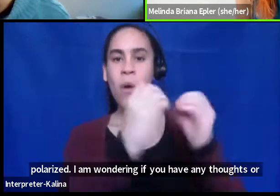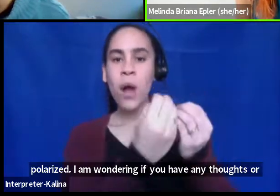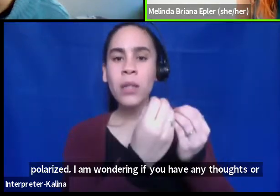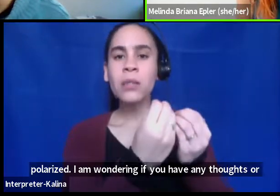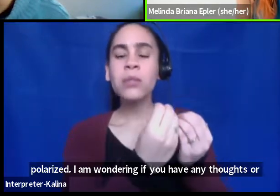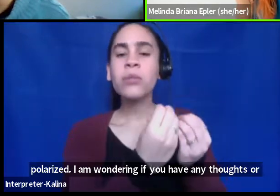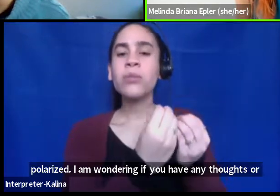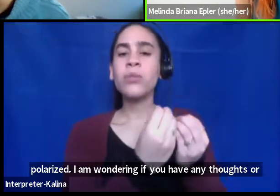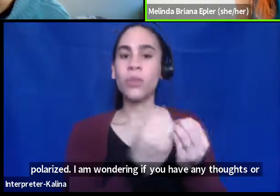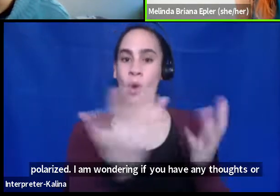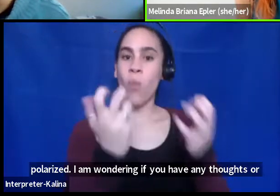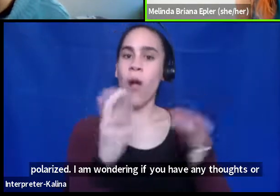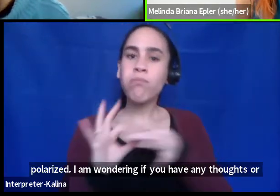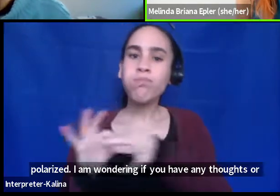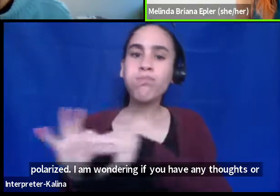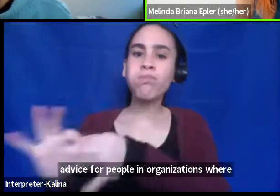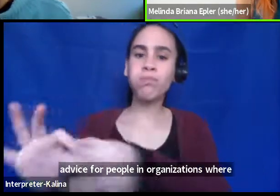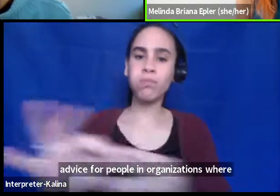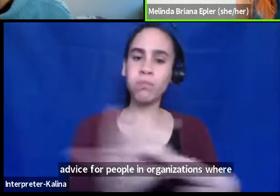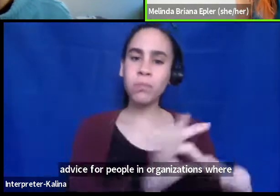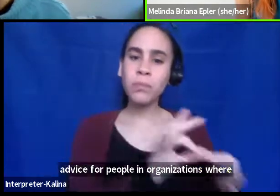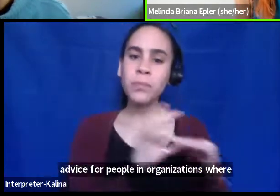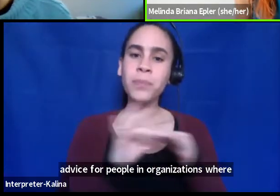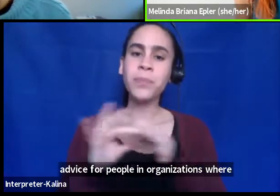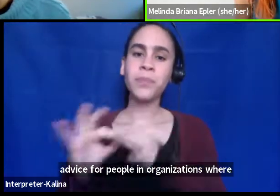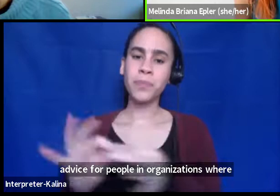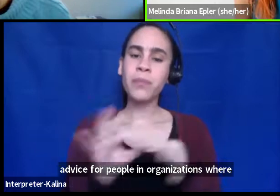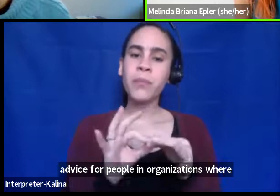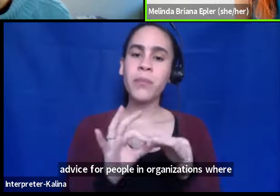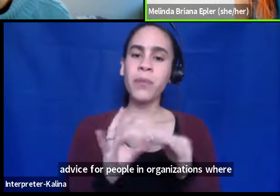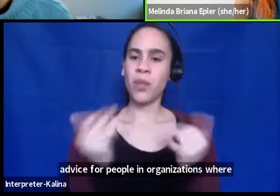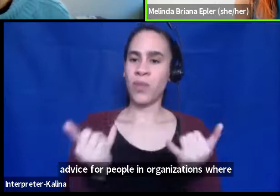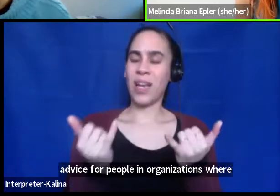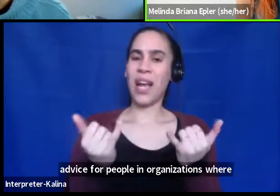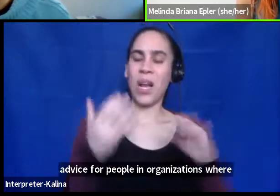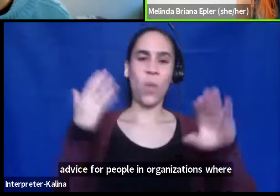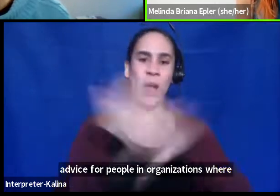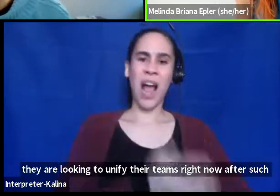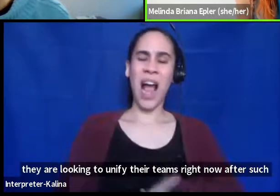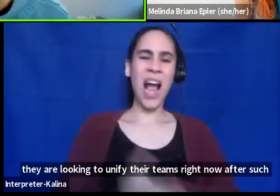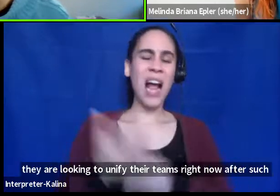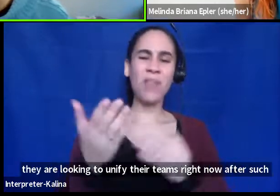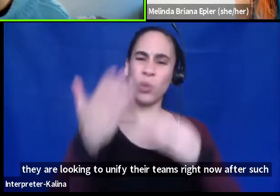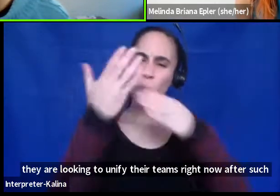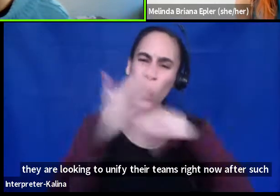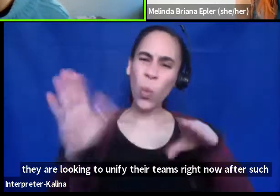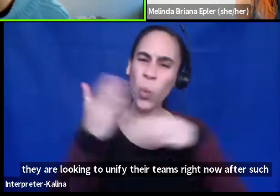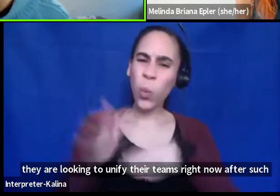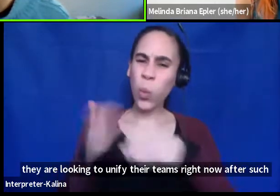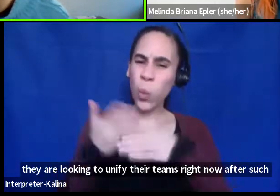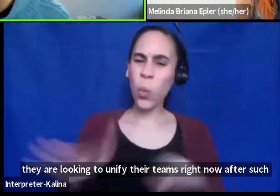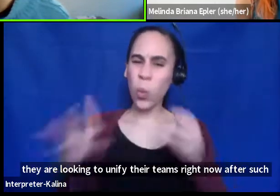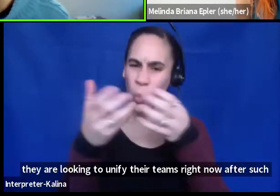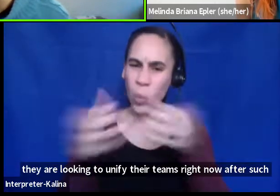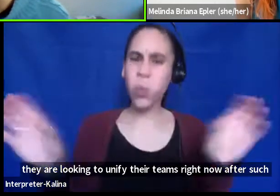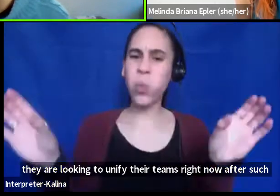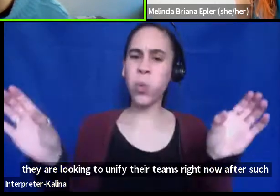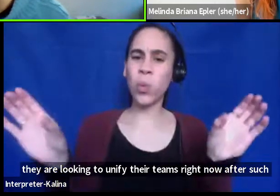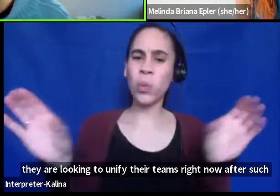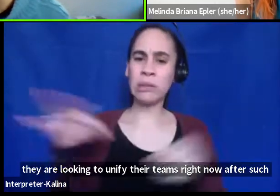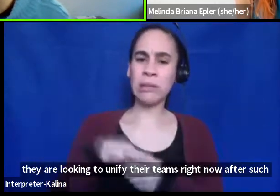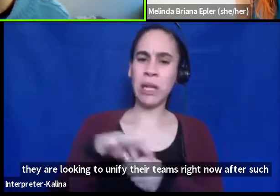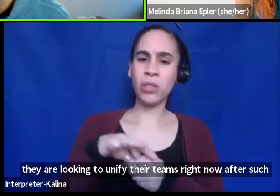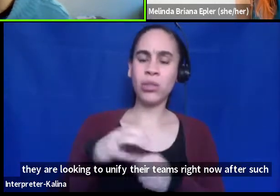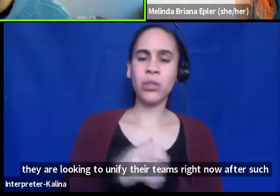to unify their teams right now after such a Yeah. divisive election? Yes. So I think something that